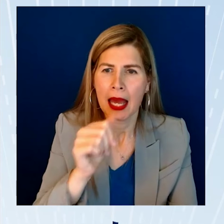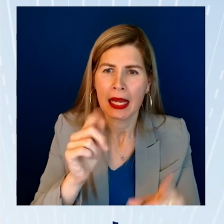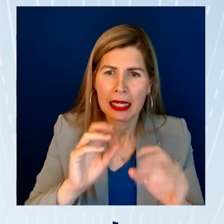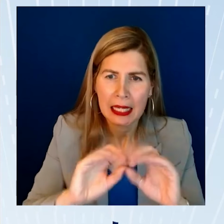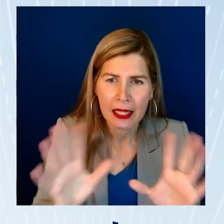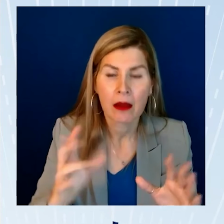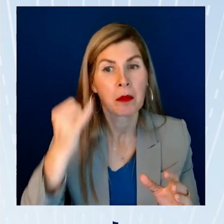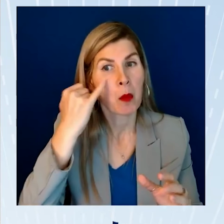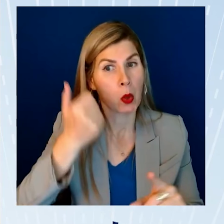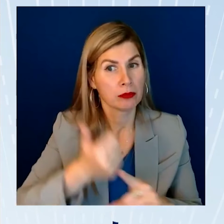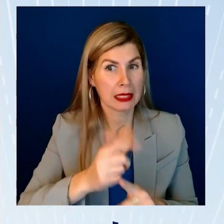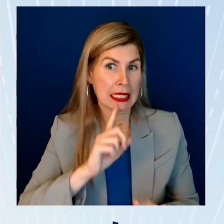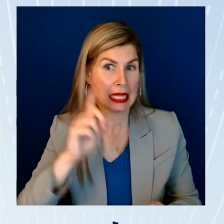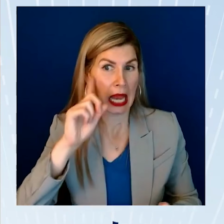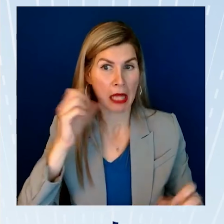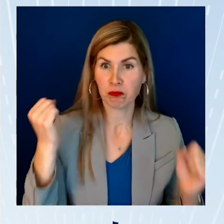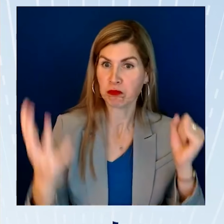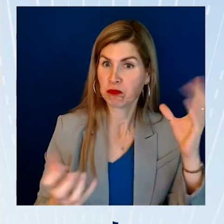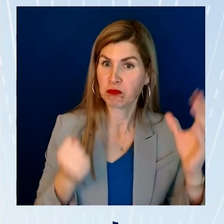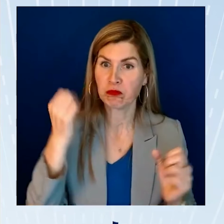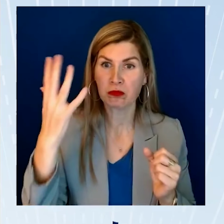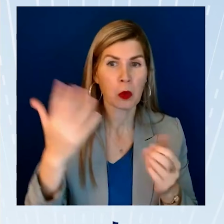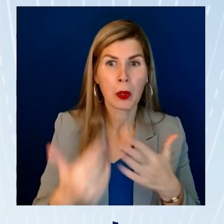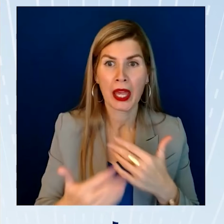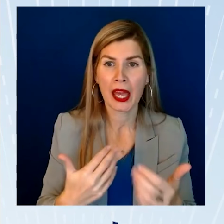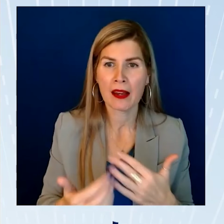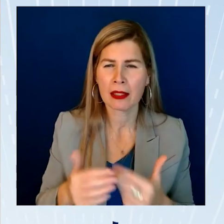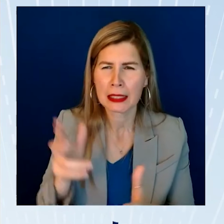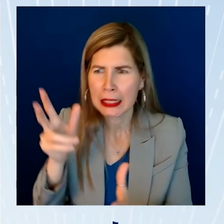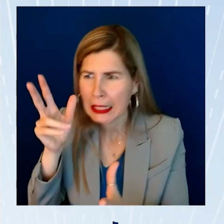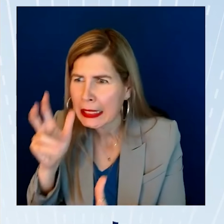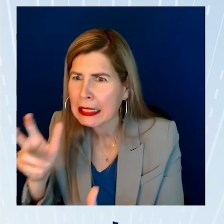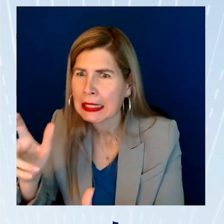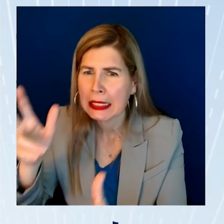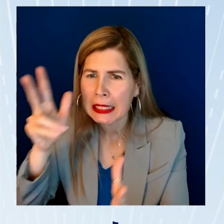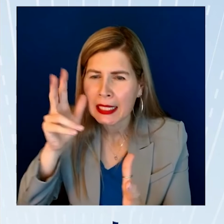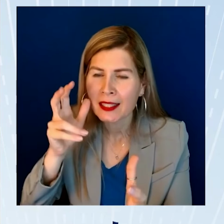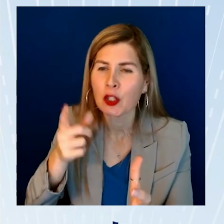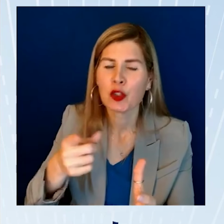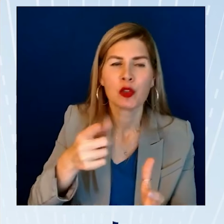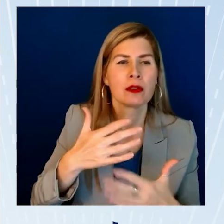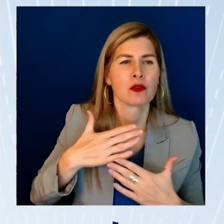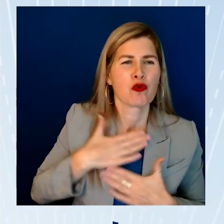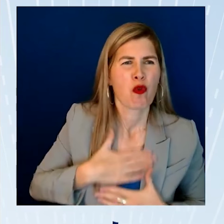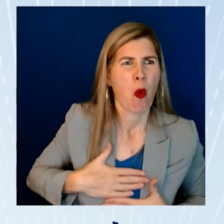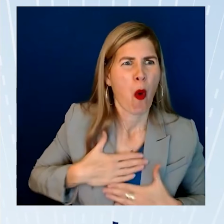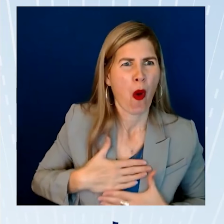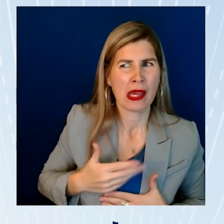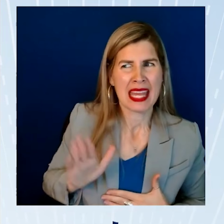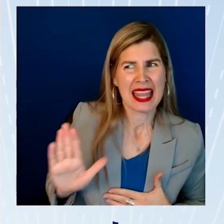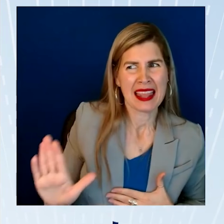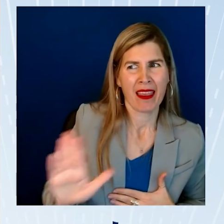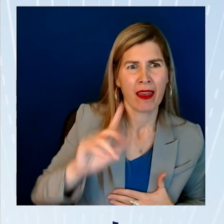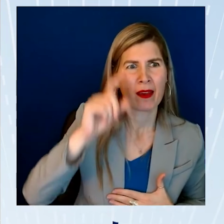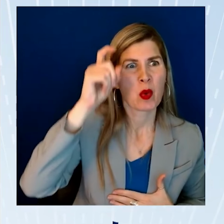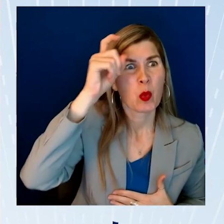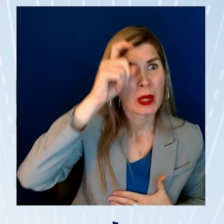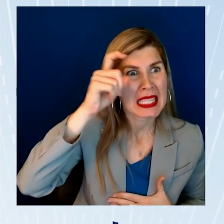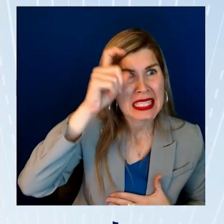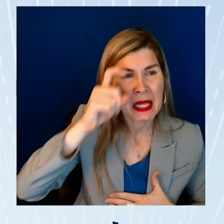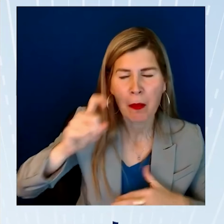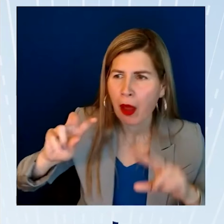voices that type, then we allow ourselves to savor the wisdom of disabled friends and family